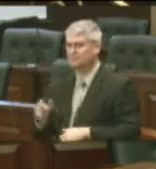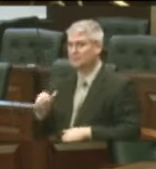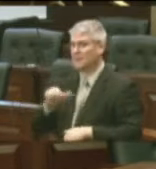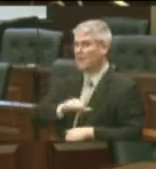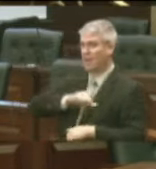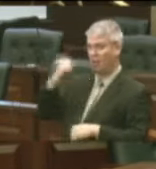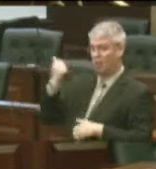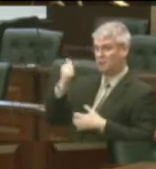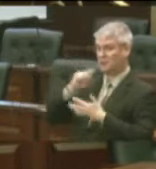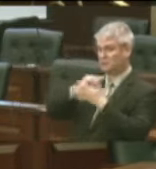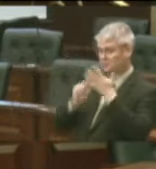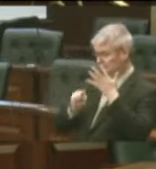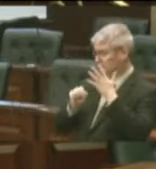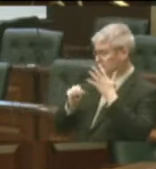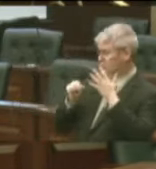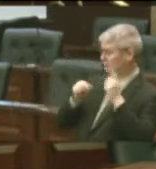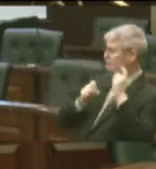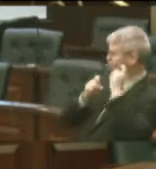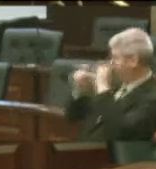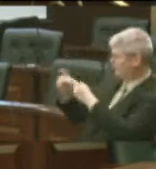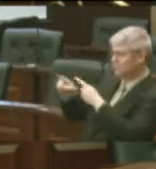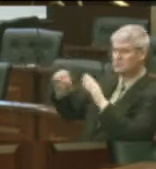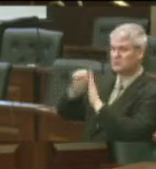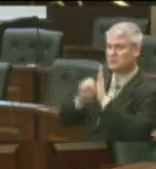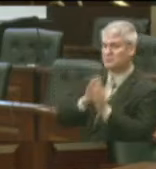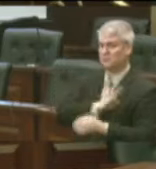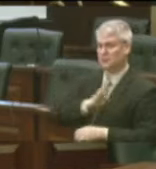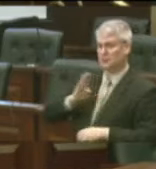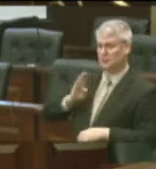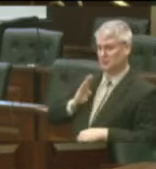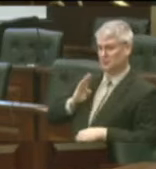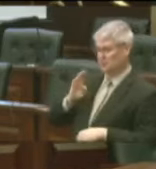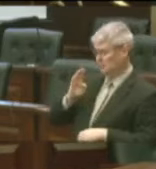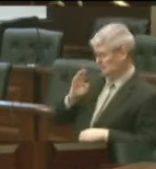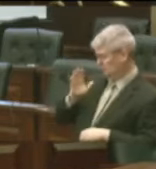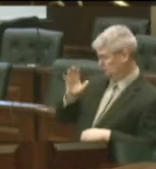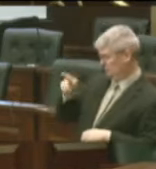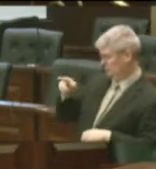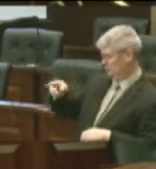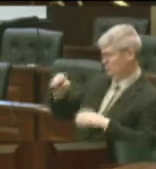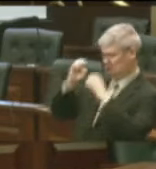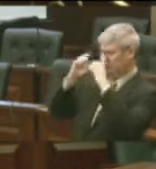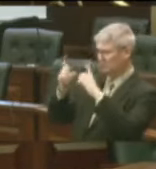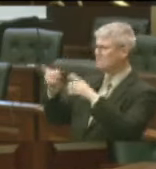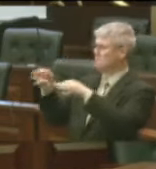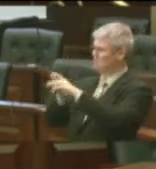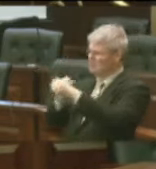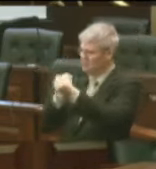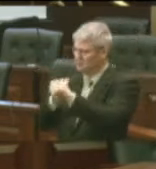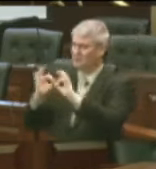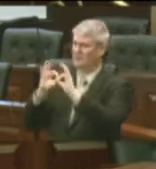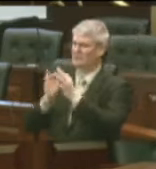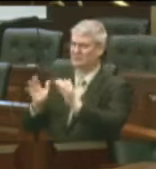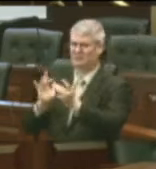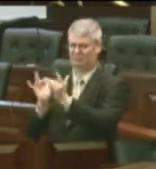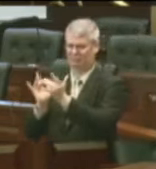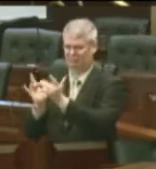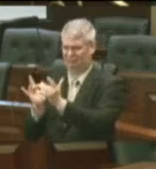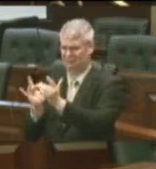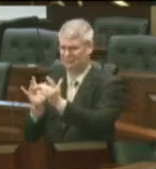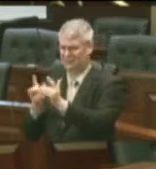has to do with helping families bridge the digital divide. For devices and connectivity, the Strong Families, Strong Students